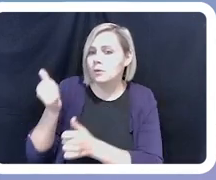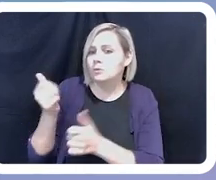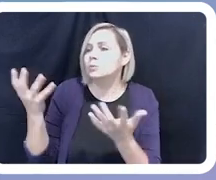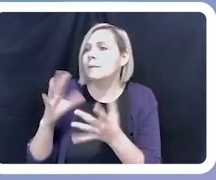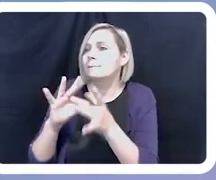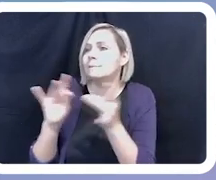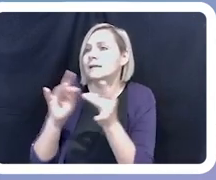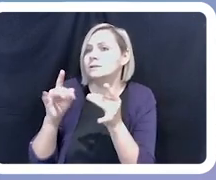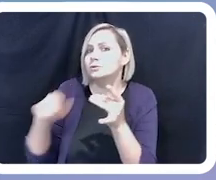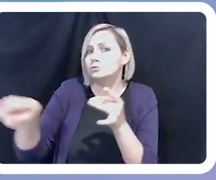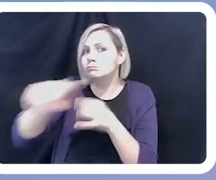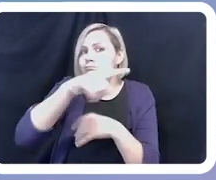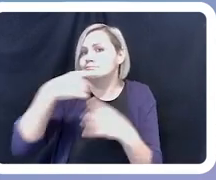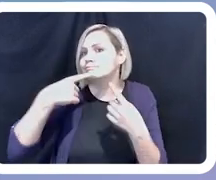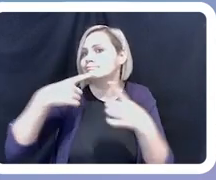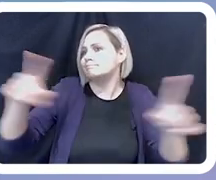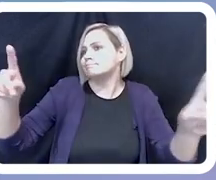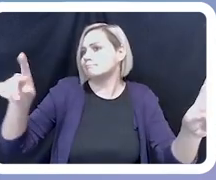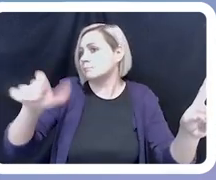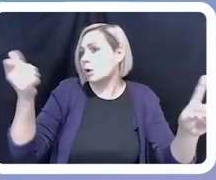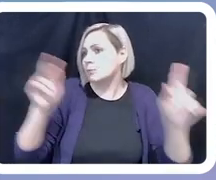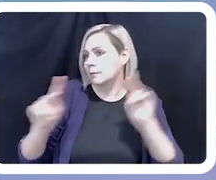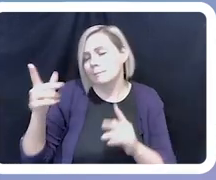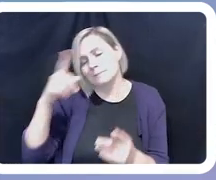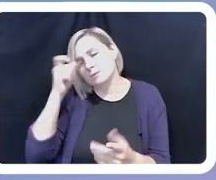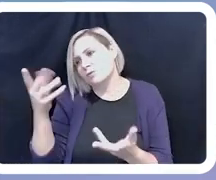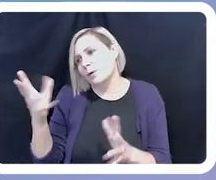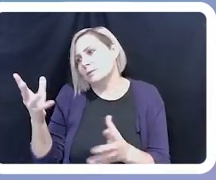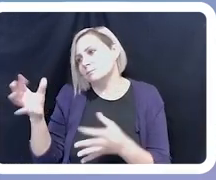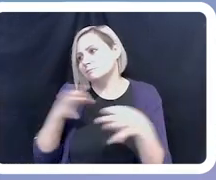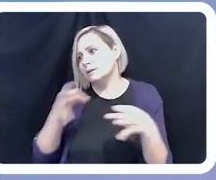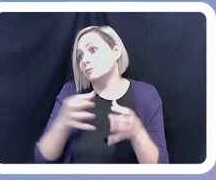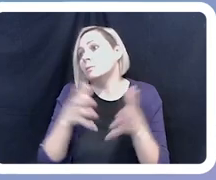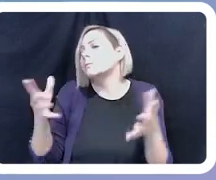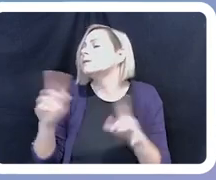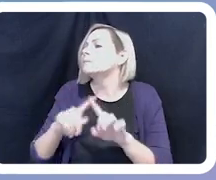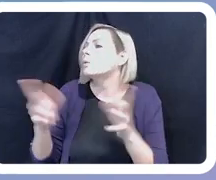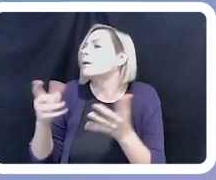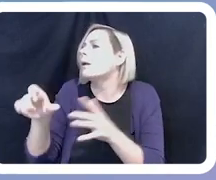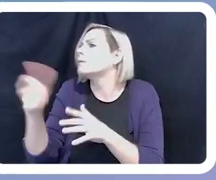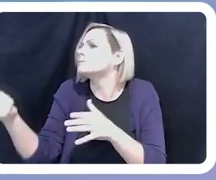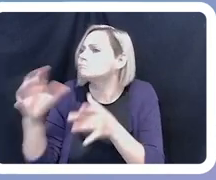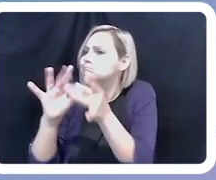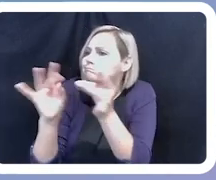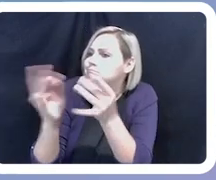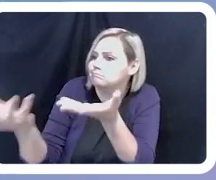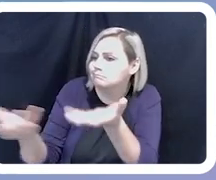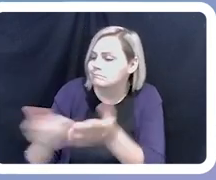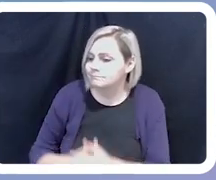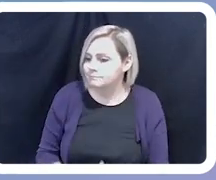what message would you have for everybody that you haven't already given us, because you've given us so many great messages?